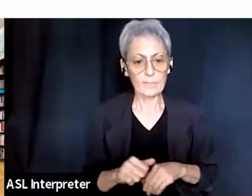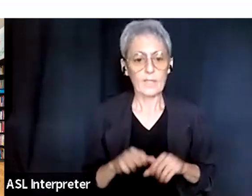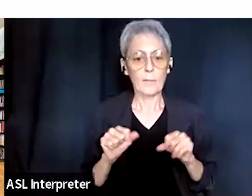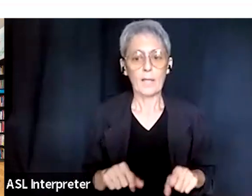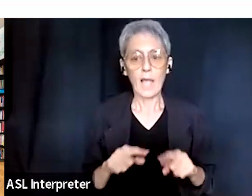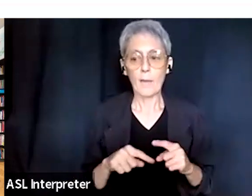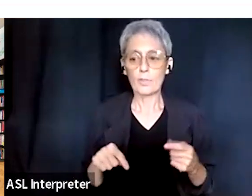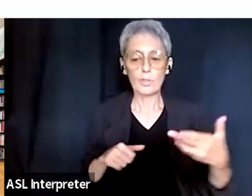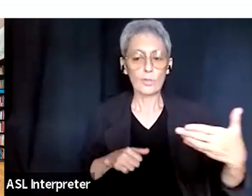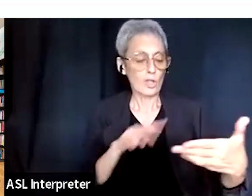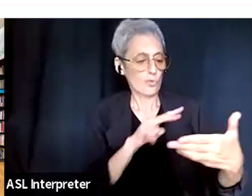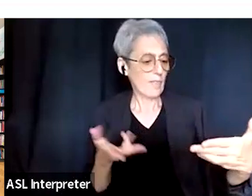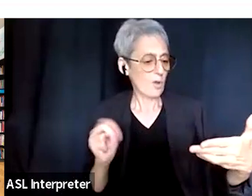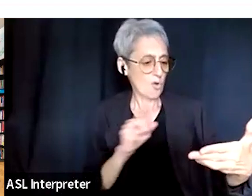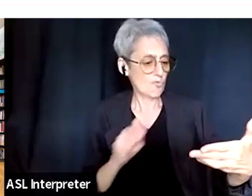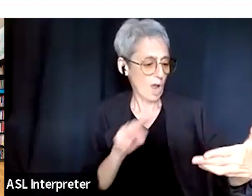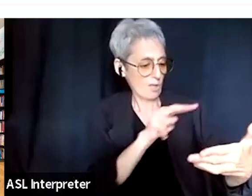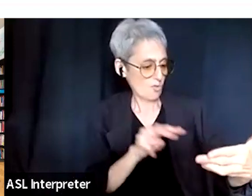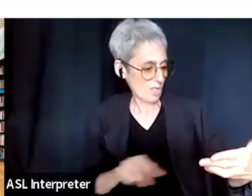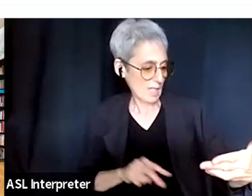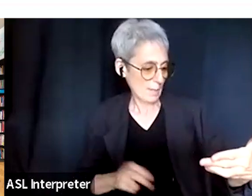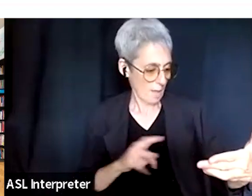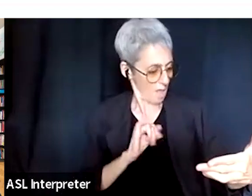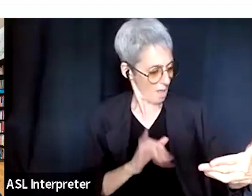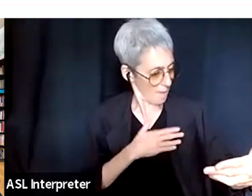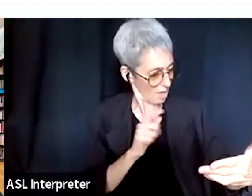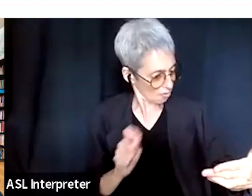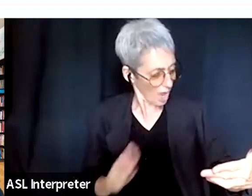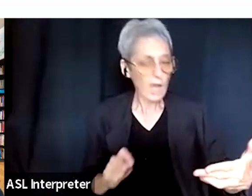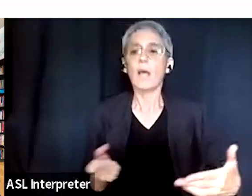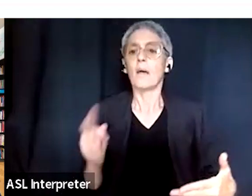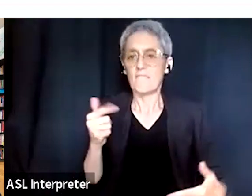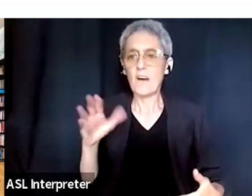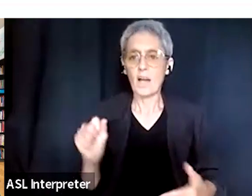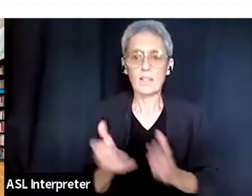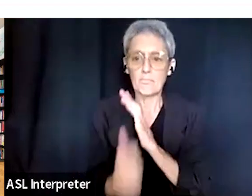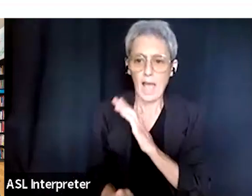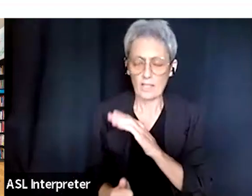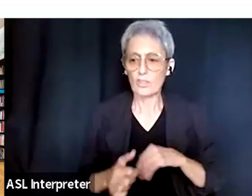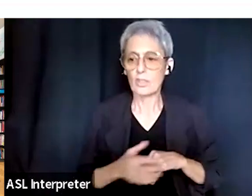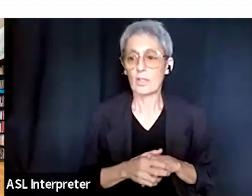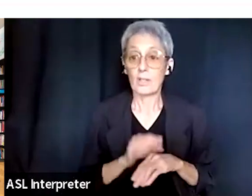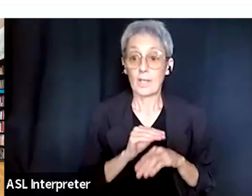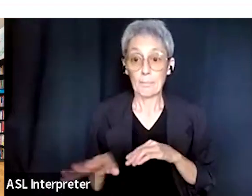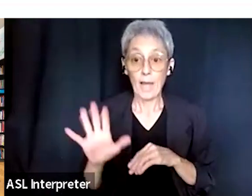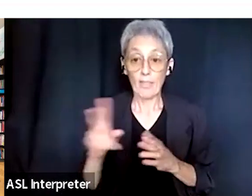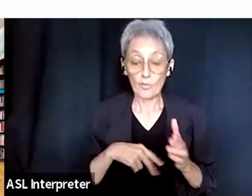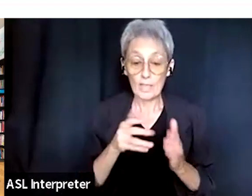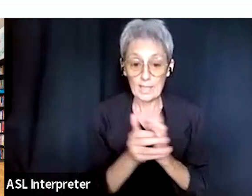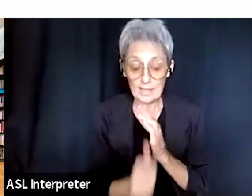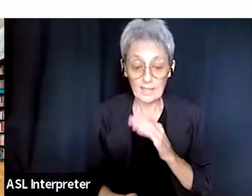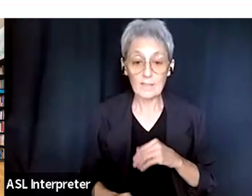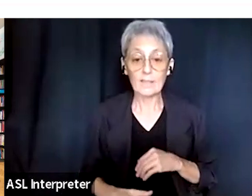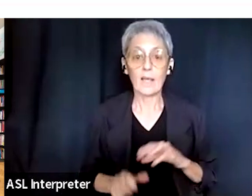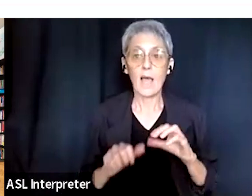own writing meaningfully because they've mastered that art of phonics really does impact on their reading skills as well, and how they take phonics